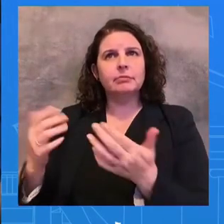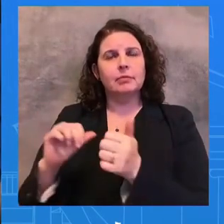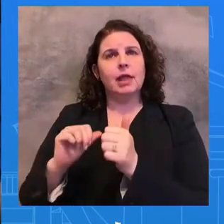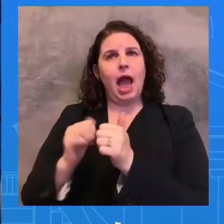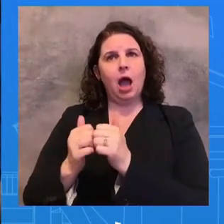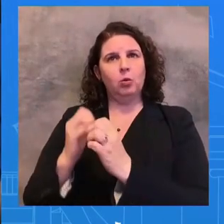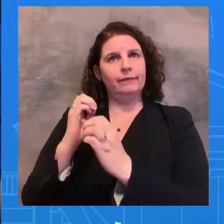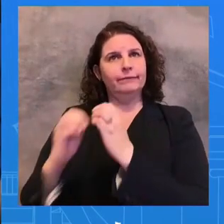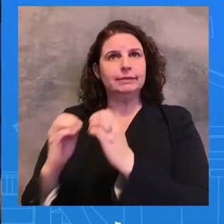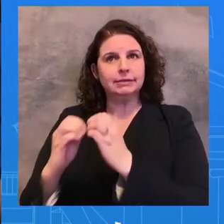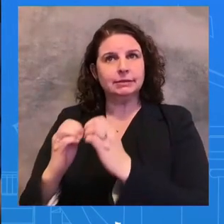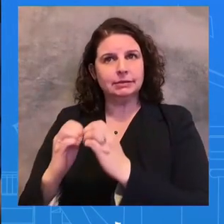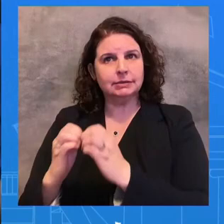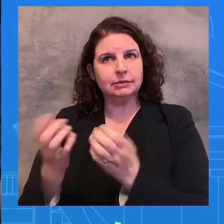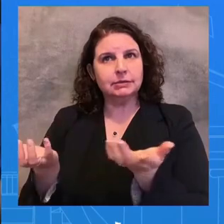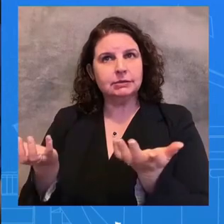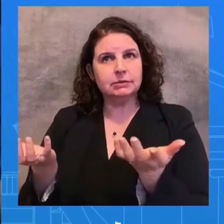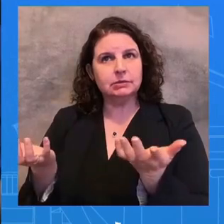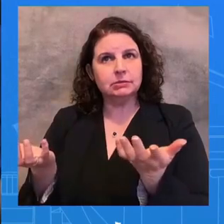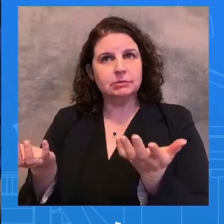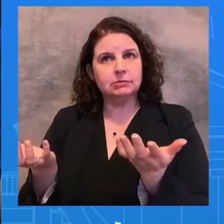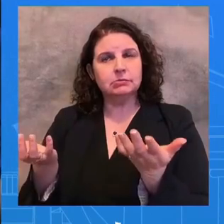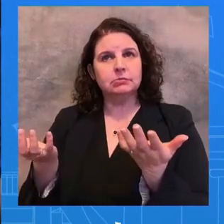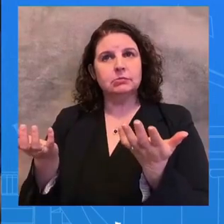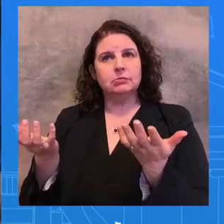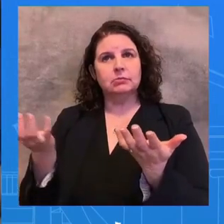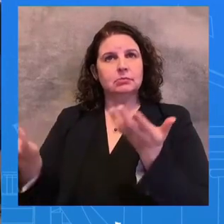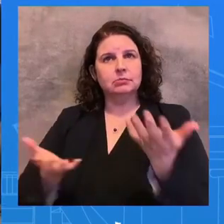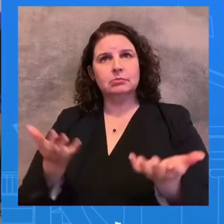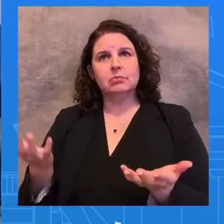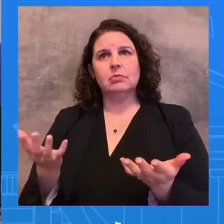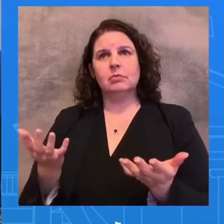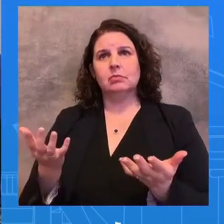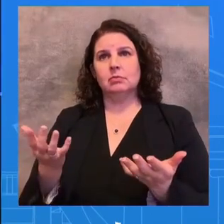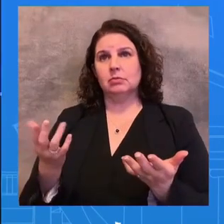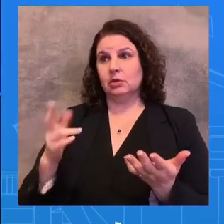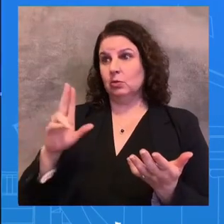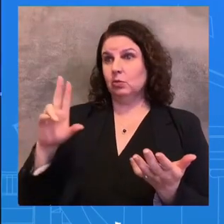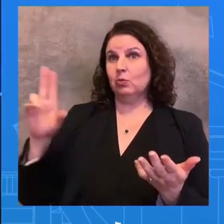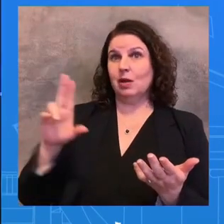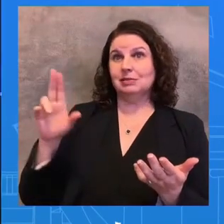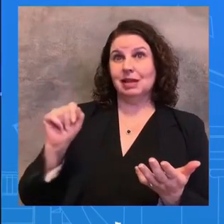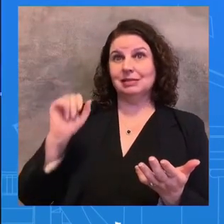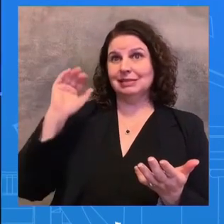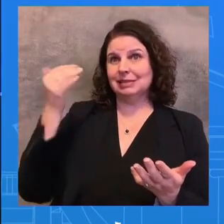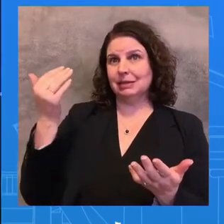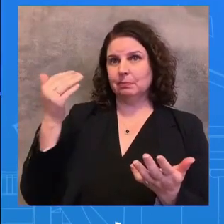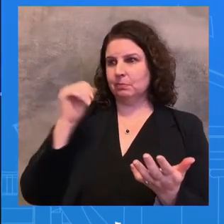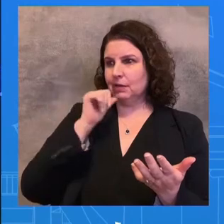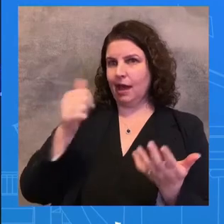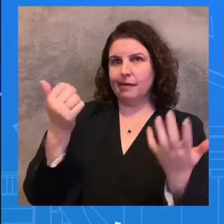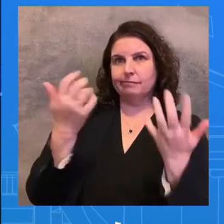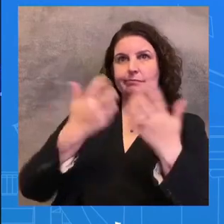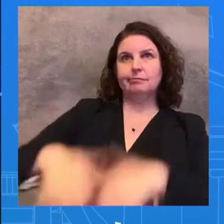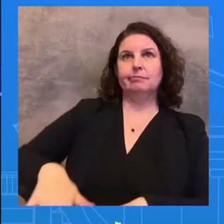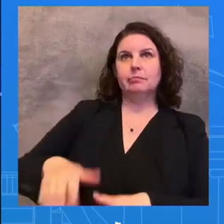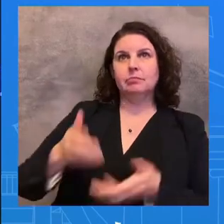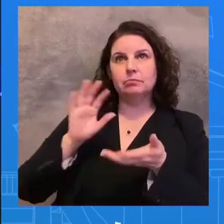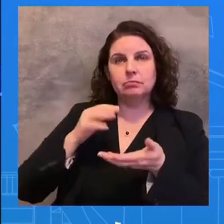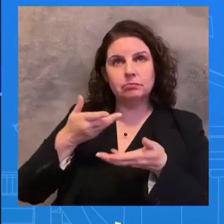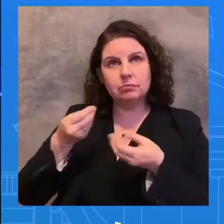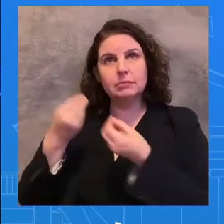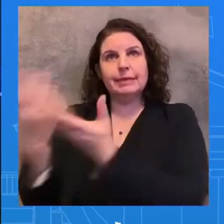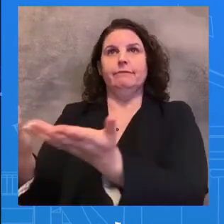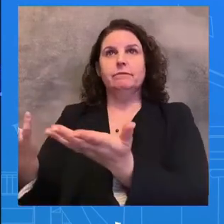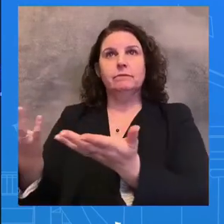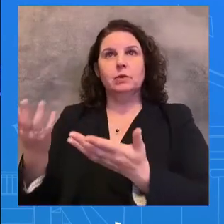U.S. insufficiently prepared to utilize this as a means by which to deliver aid? First, just to level set, since Saturday, the U.N. has in fact